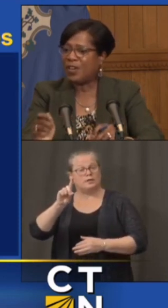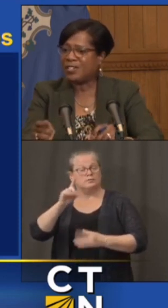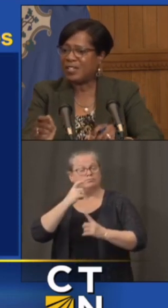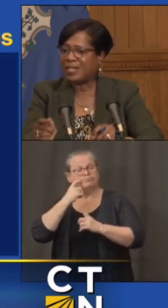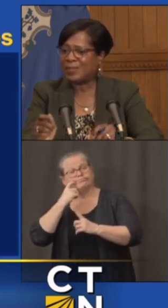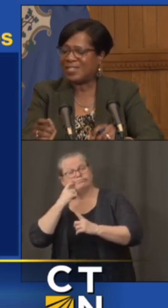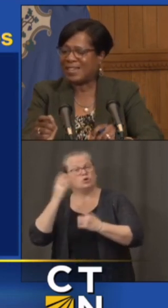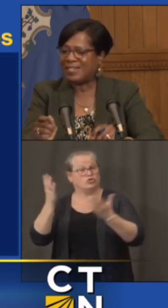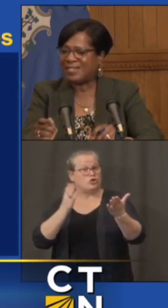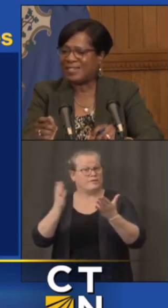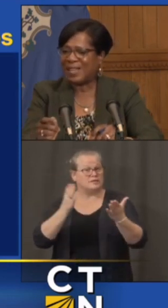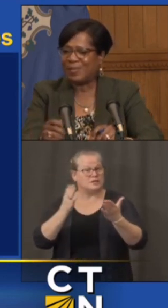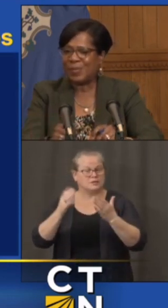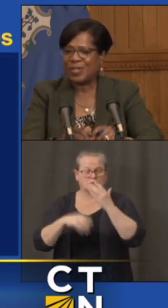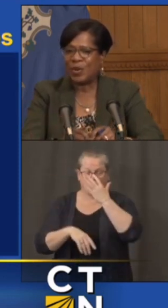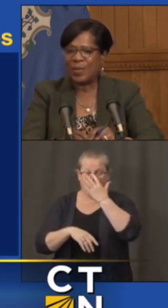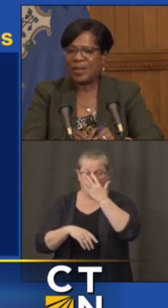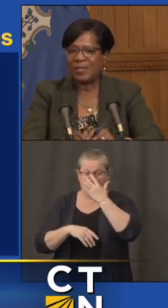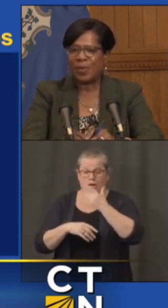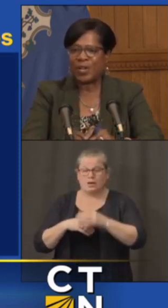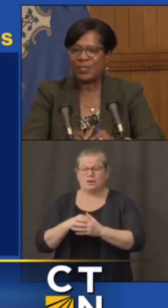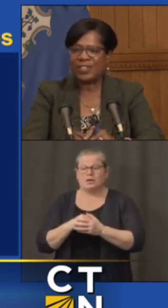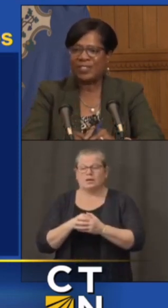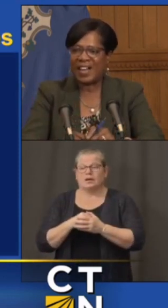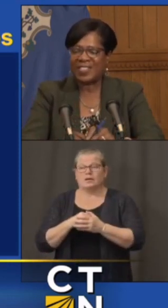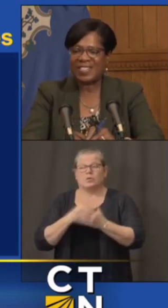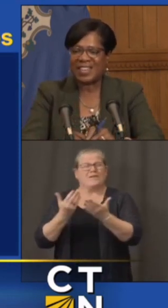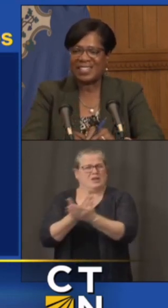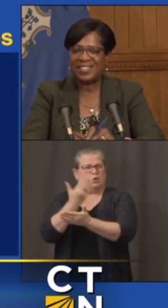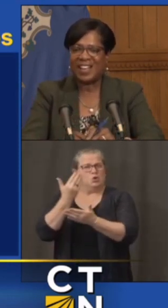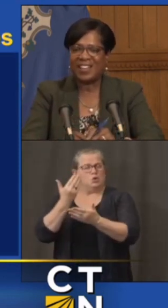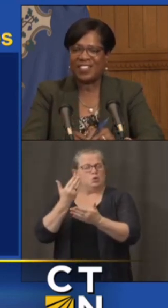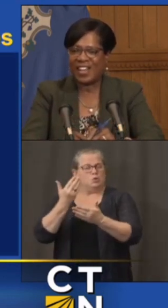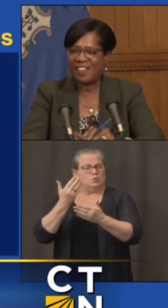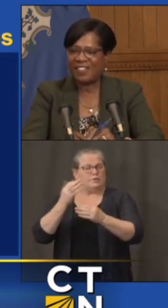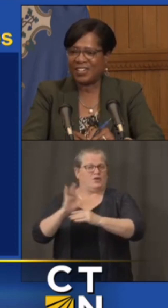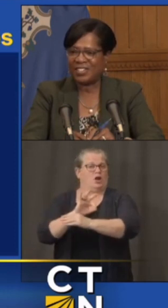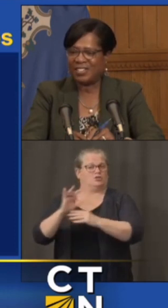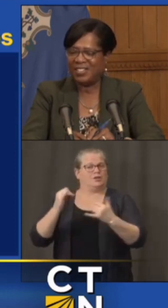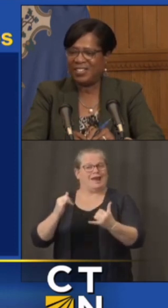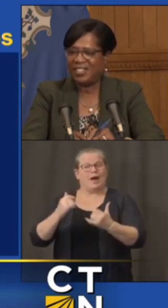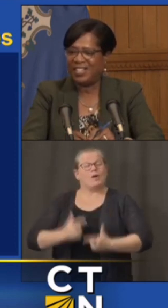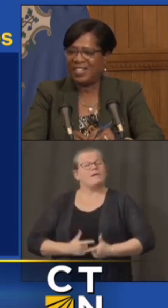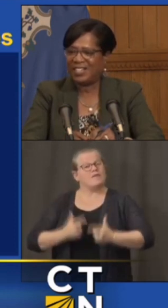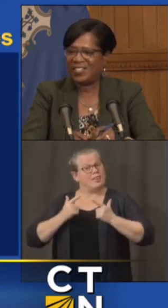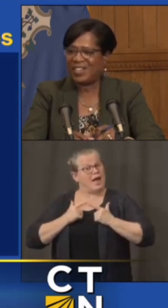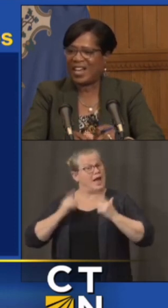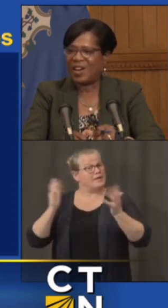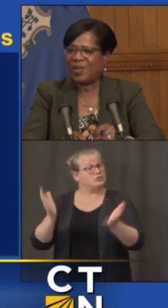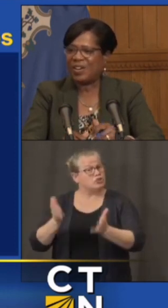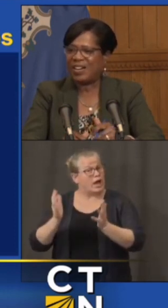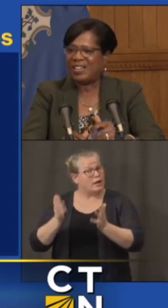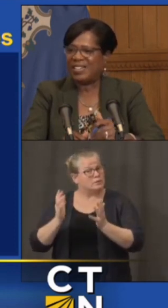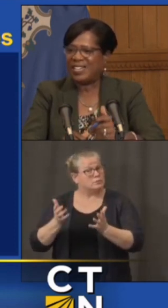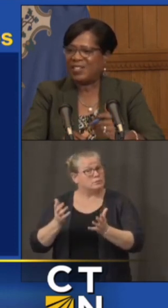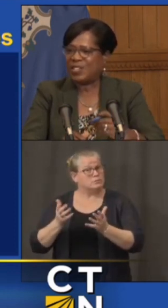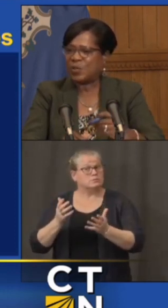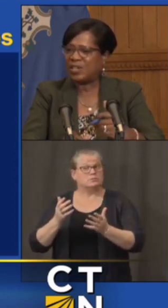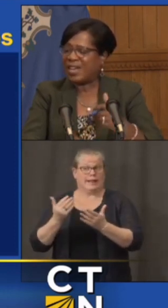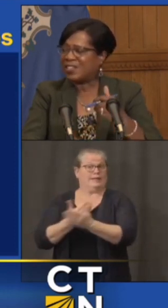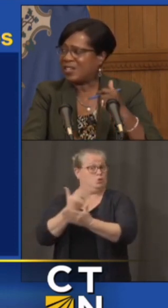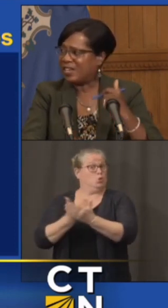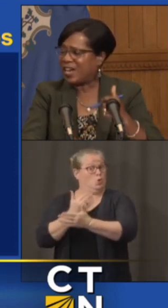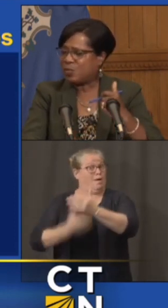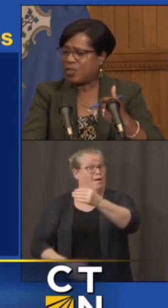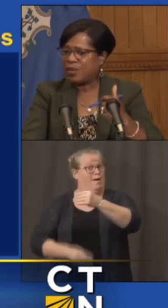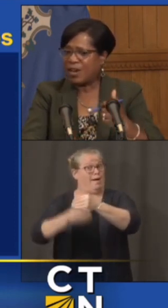a new function that I'm excited to let people know about that's part of Live Loud, and that's the live chat function. So now an individual